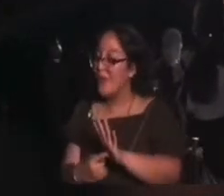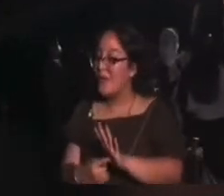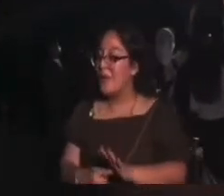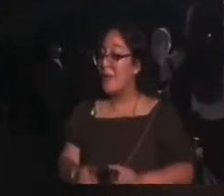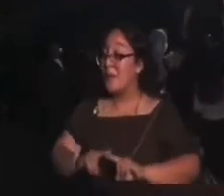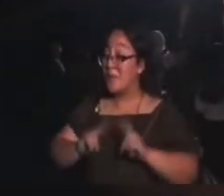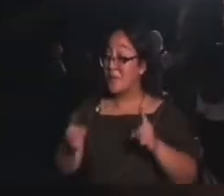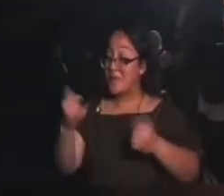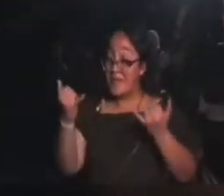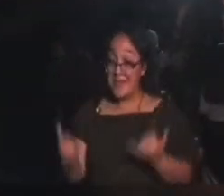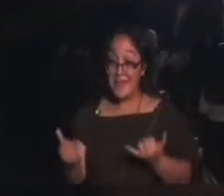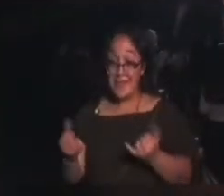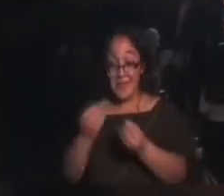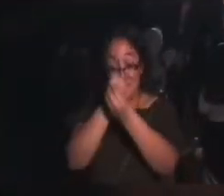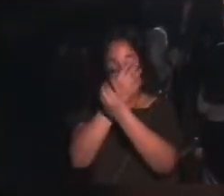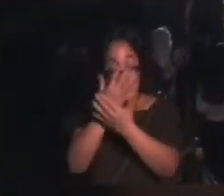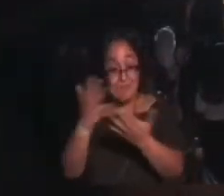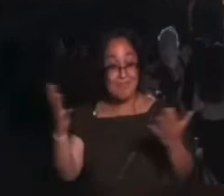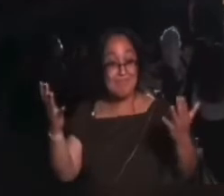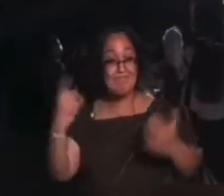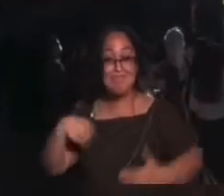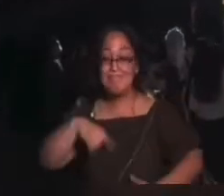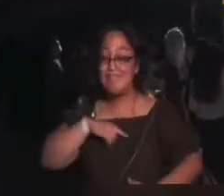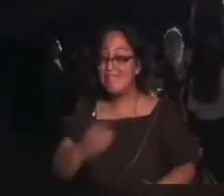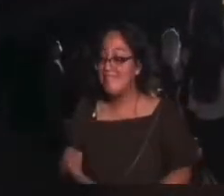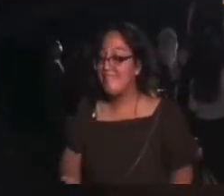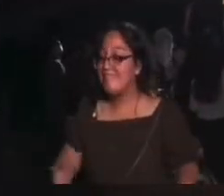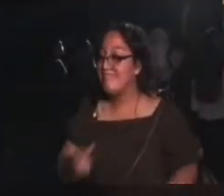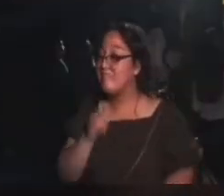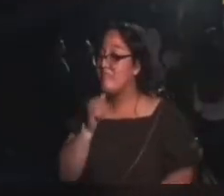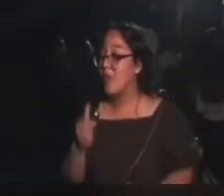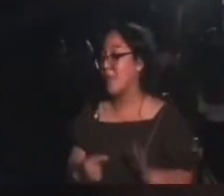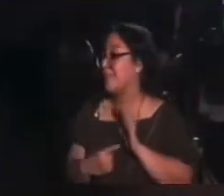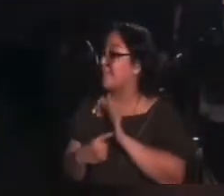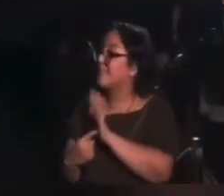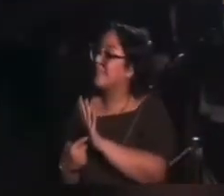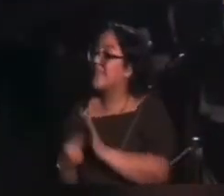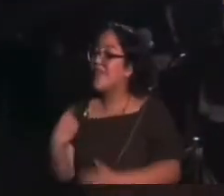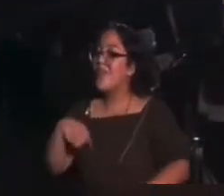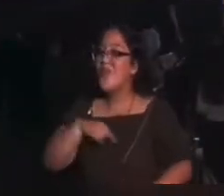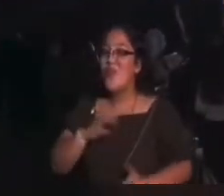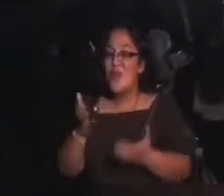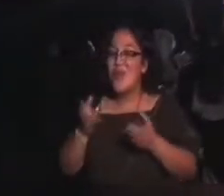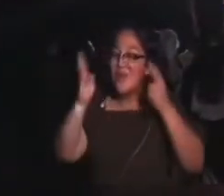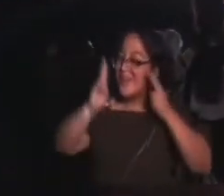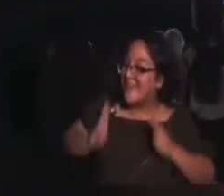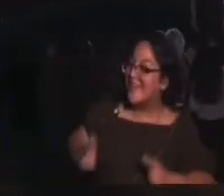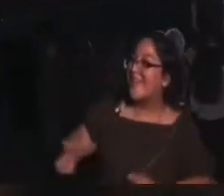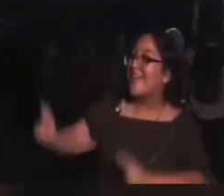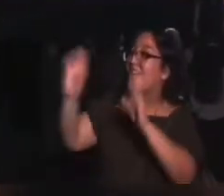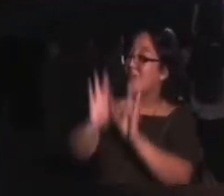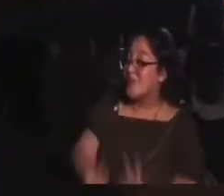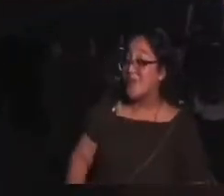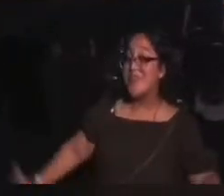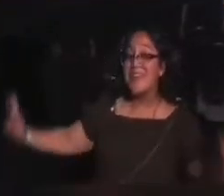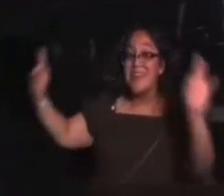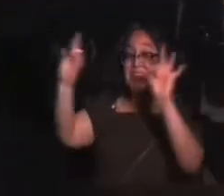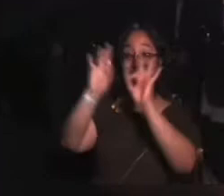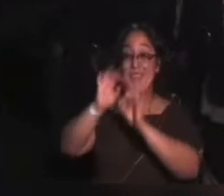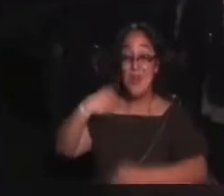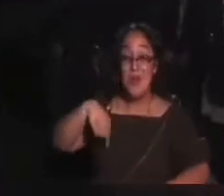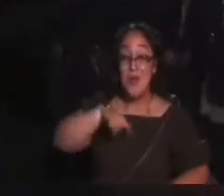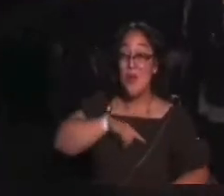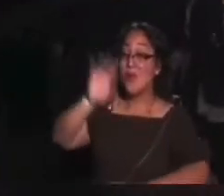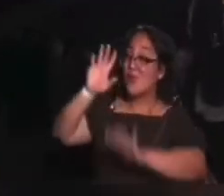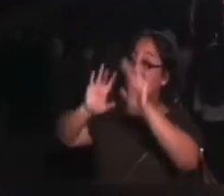presentation. But I've come to tell you that's not what we're here to do. We're here to give honor to the one who is worthy of the honor. We're here to give